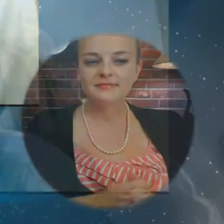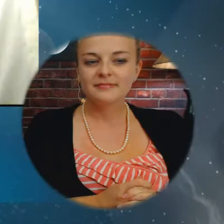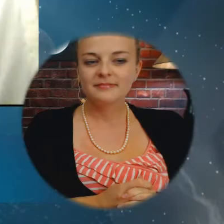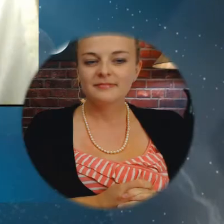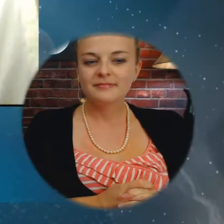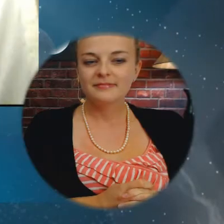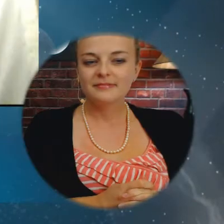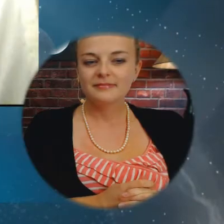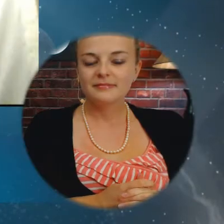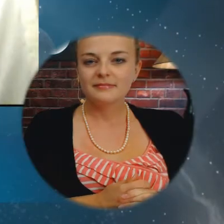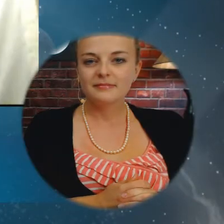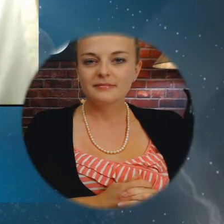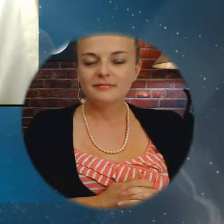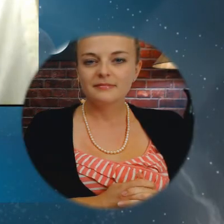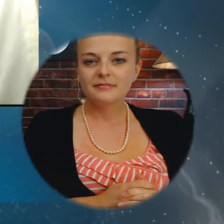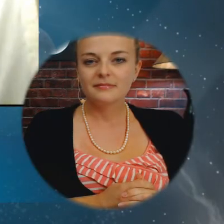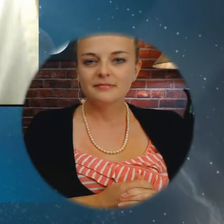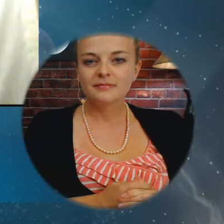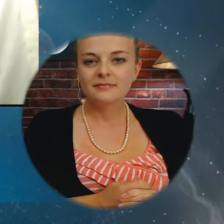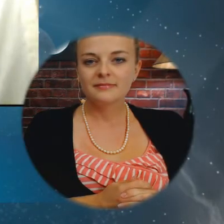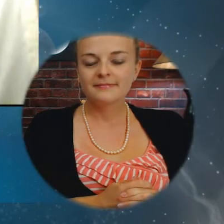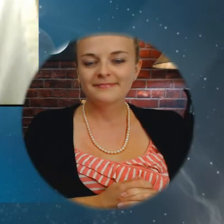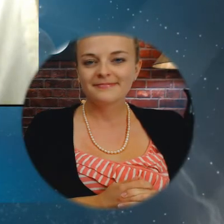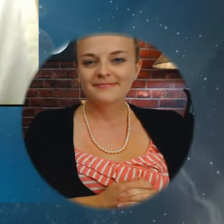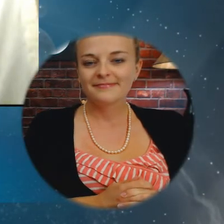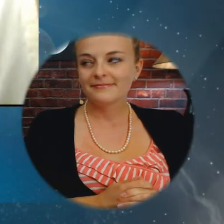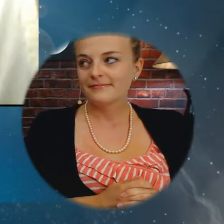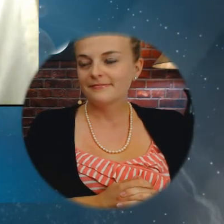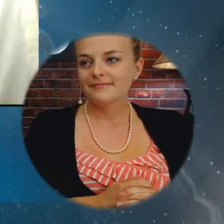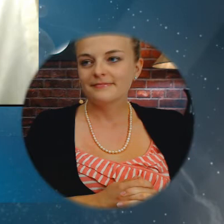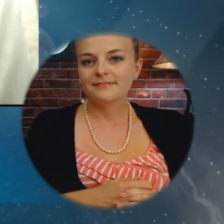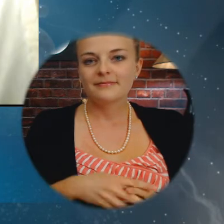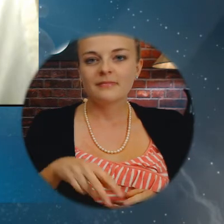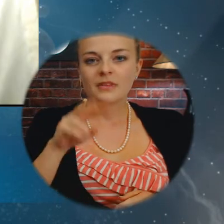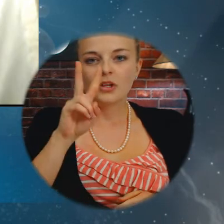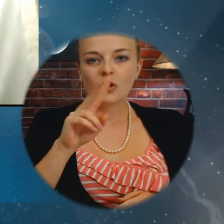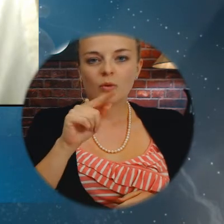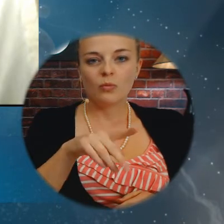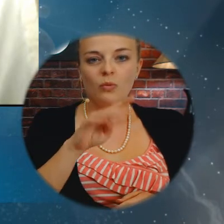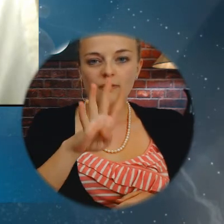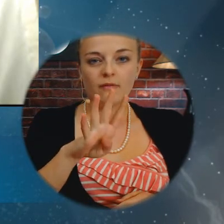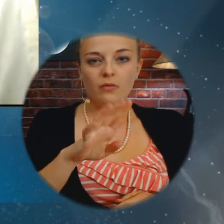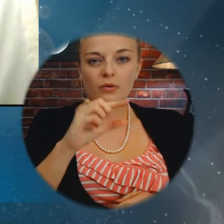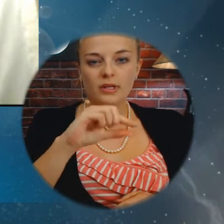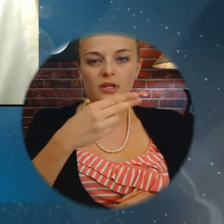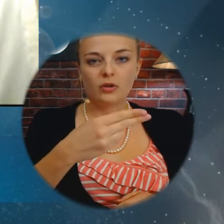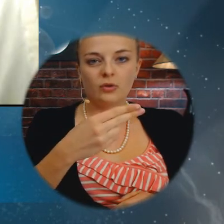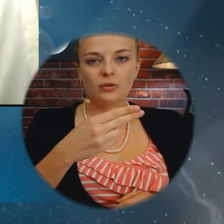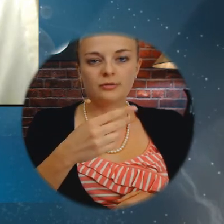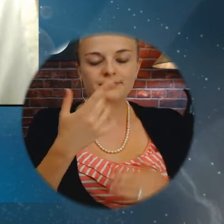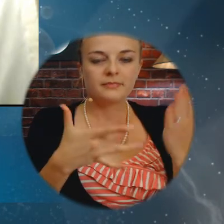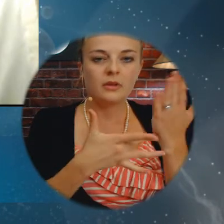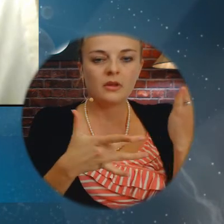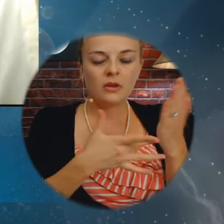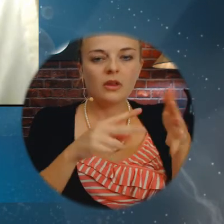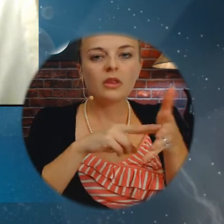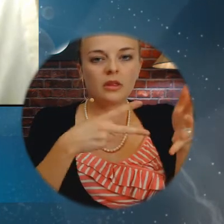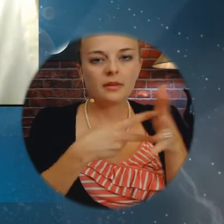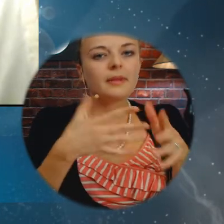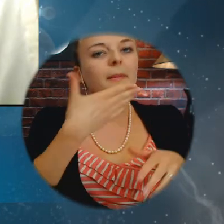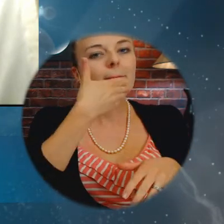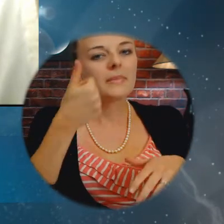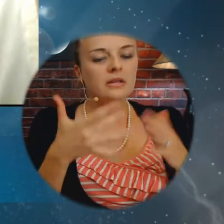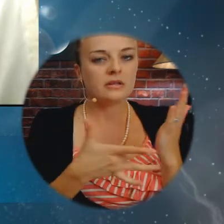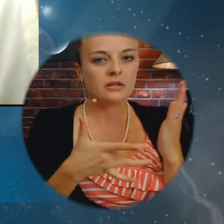our products utilizing the wireless platform that we have, at least a 2.4 gigahertz platform, we know that that's the